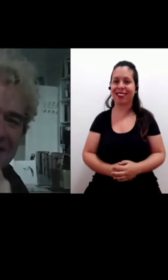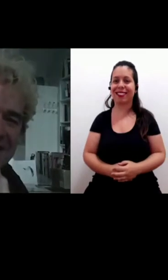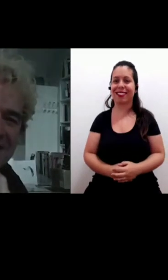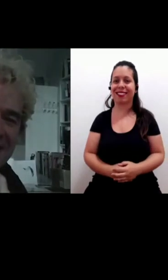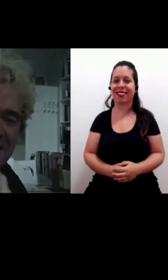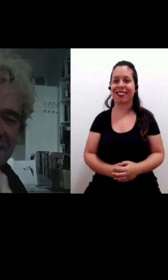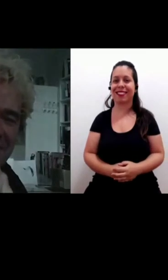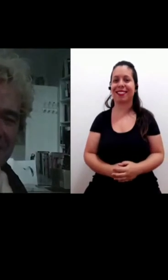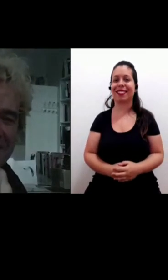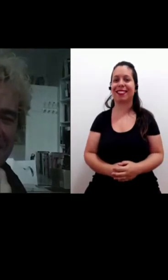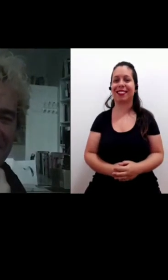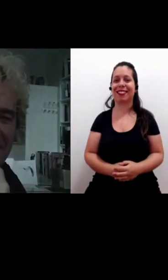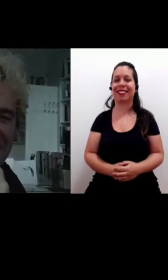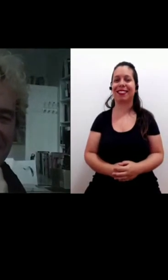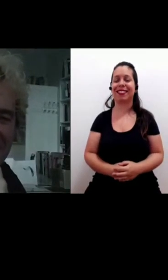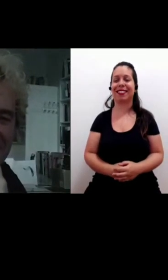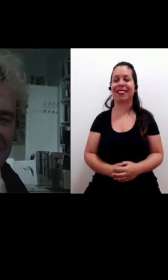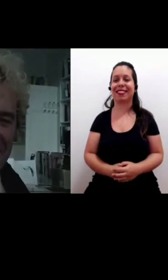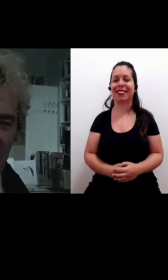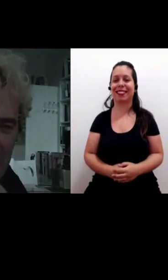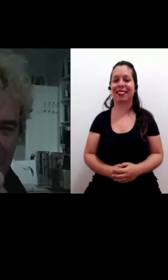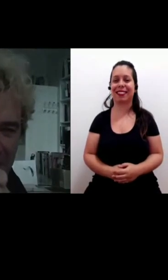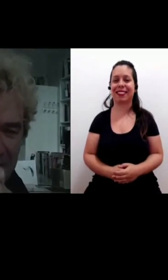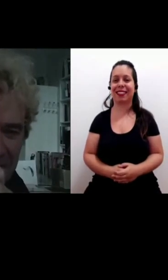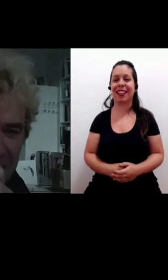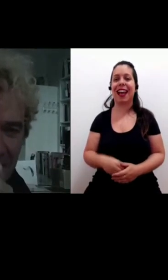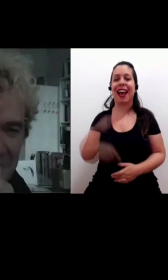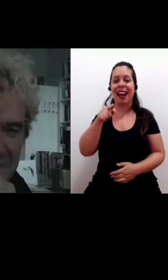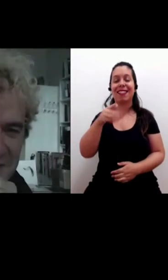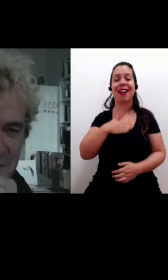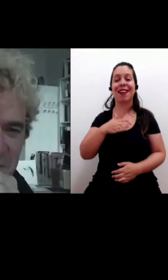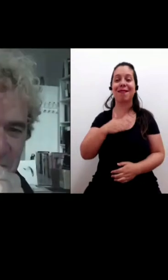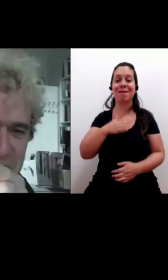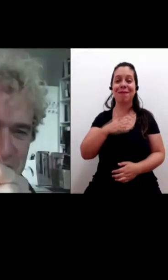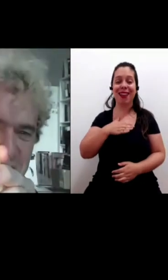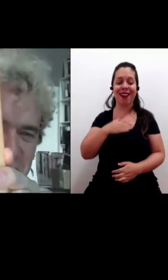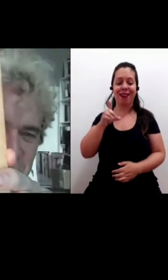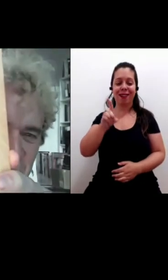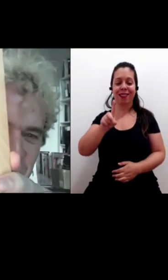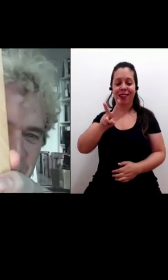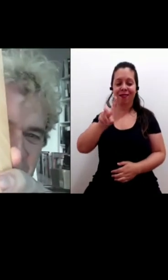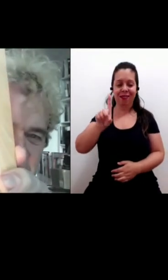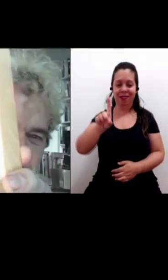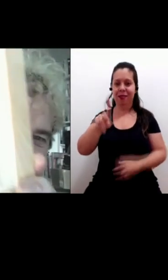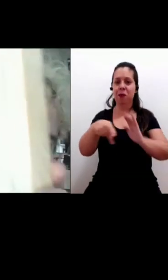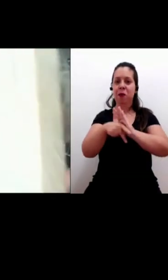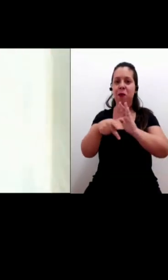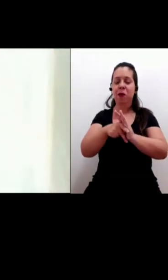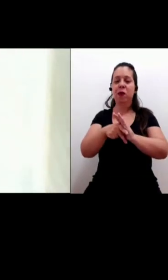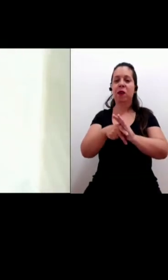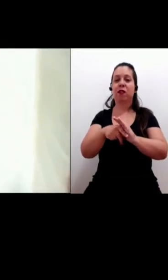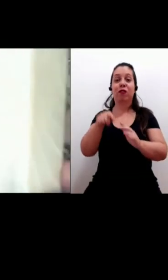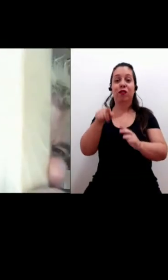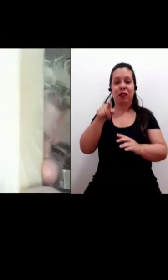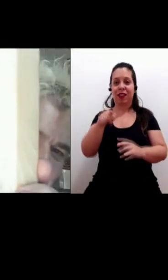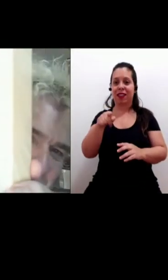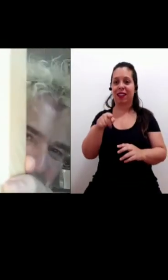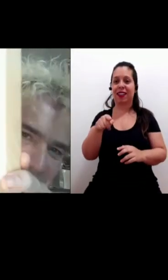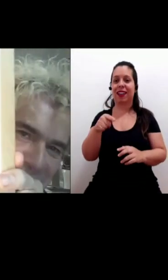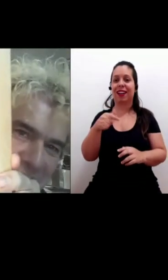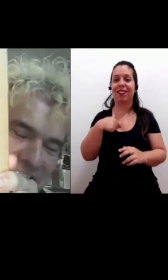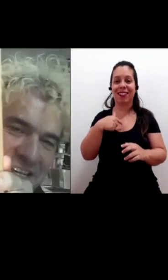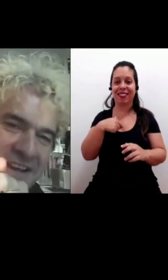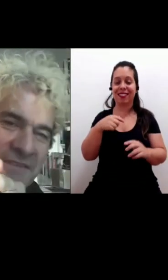So this is my DVD copy of The Apartment, and you're not going to see. I'm going to hold it close to the lens, but you're not.